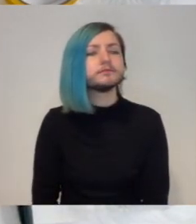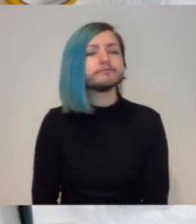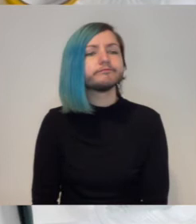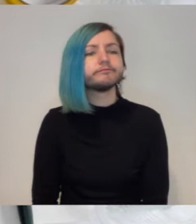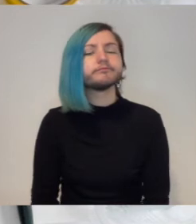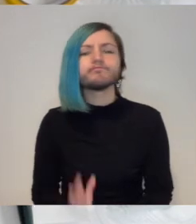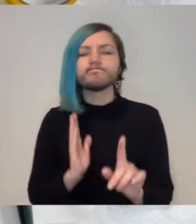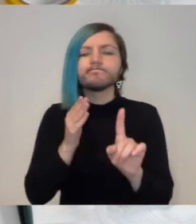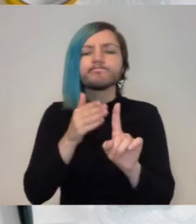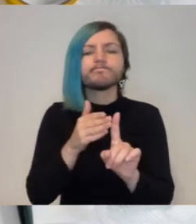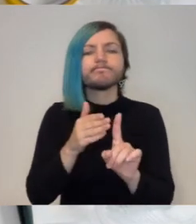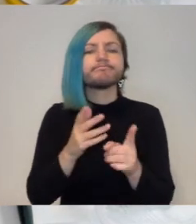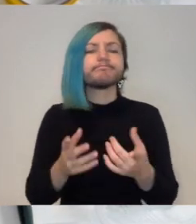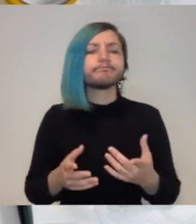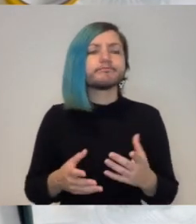create